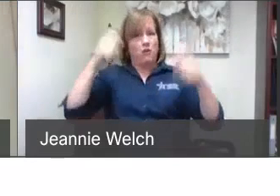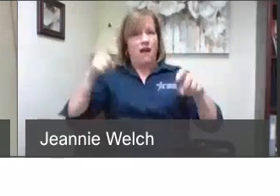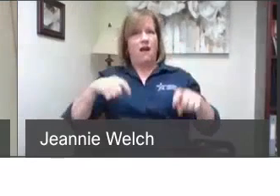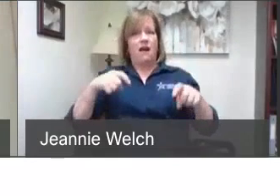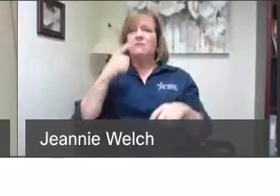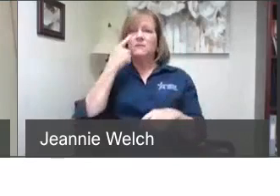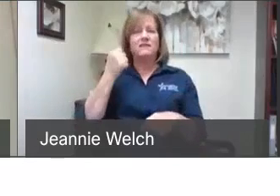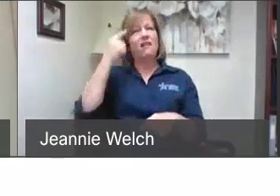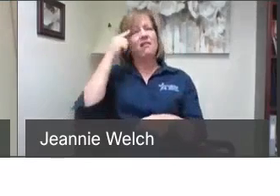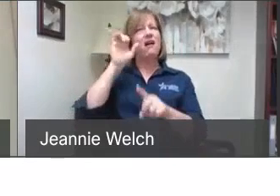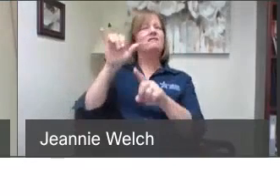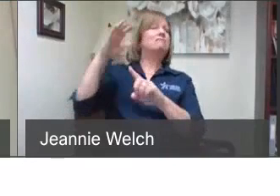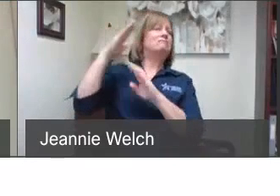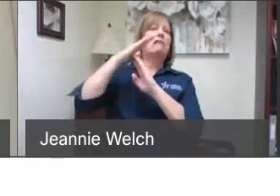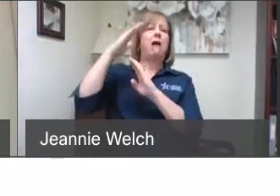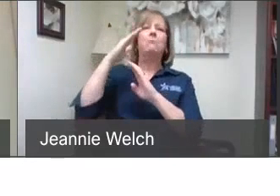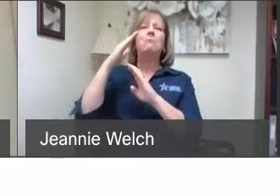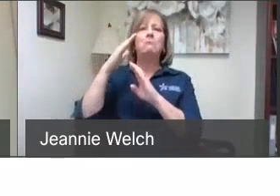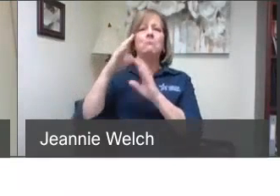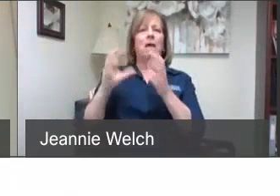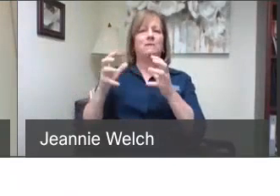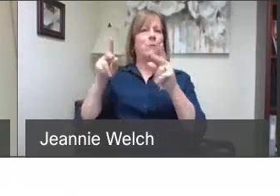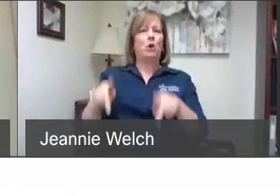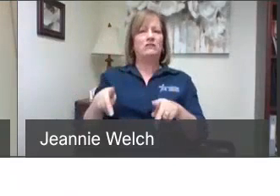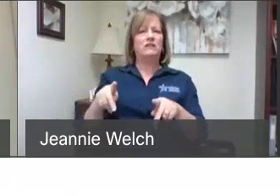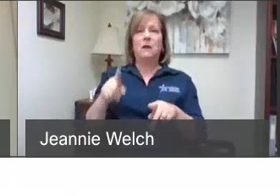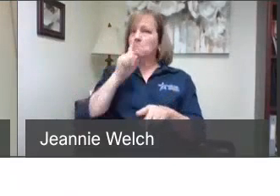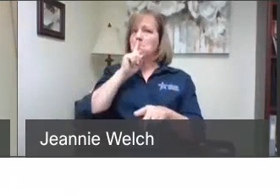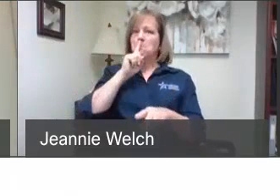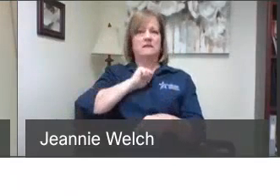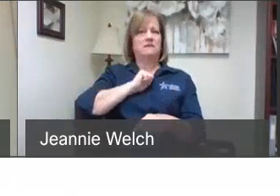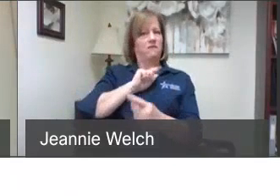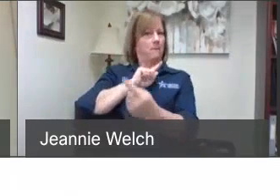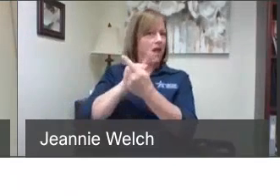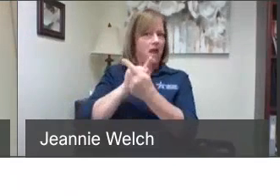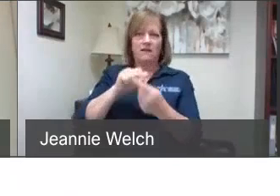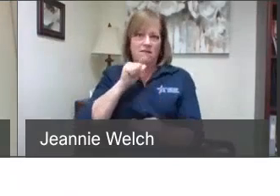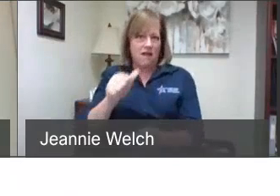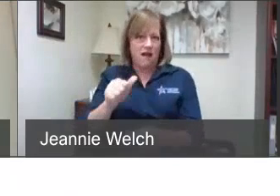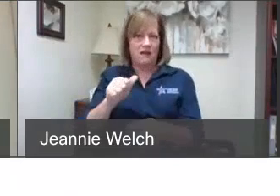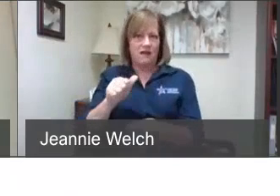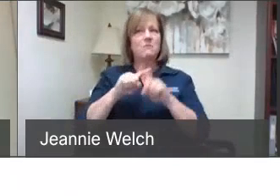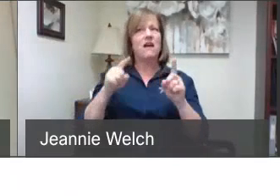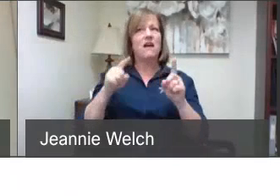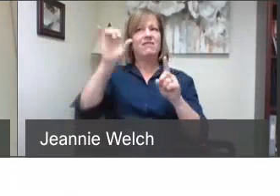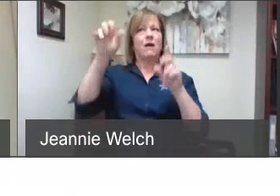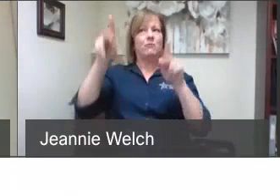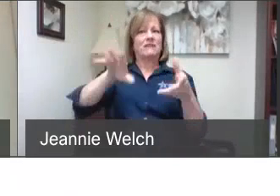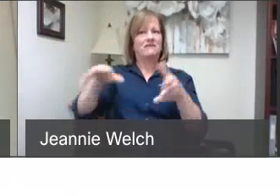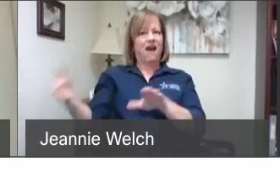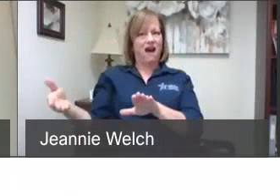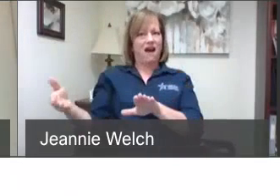And this is someone I never met. So I did experience grief for this person in mourning.